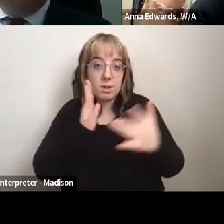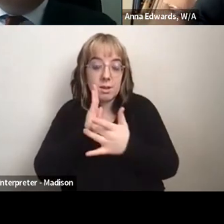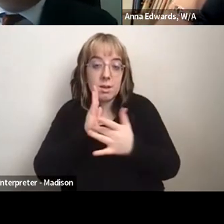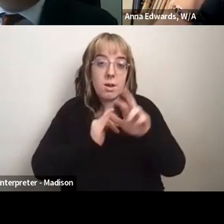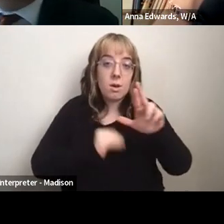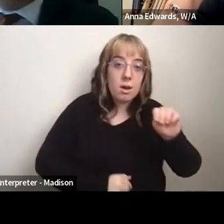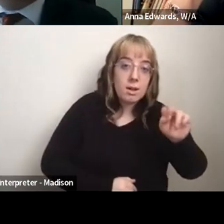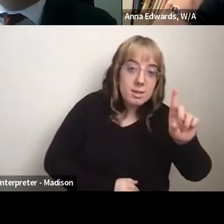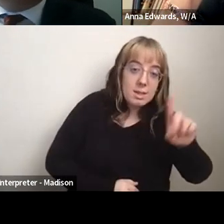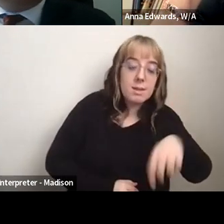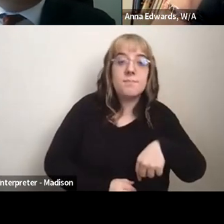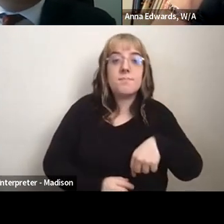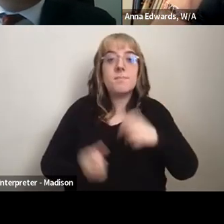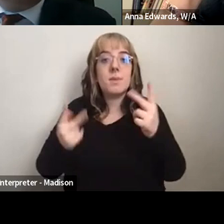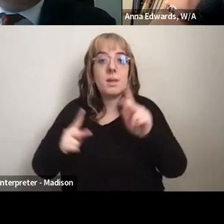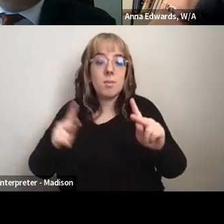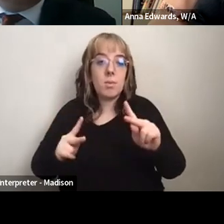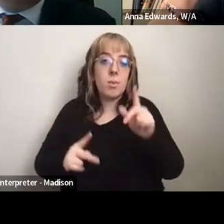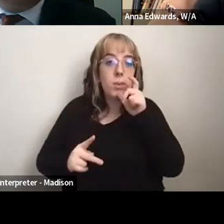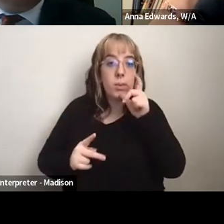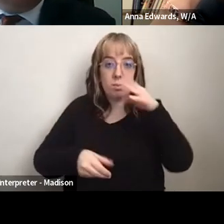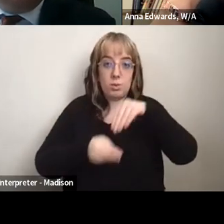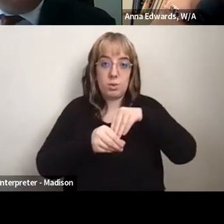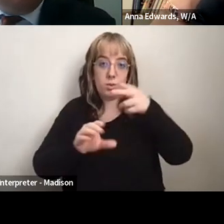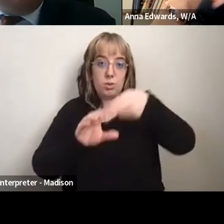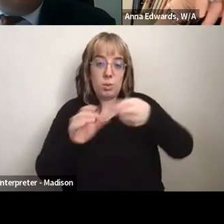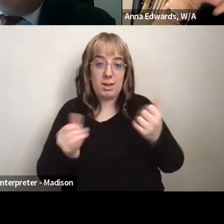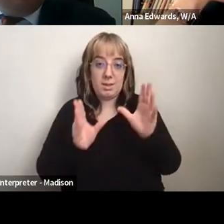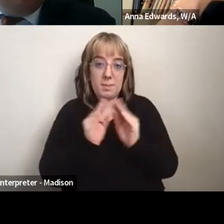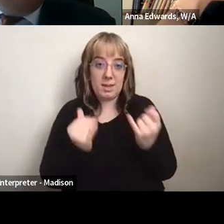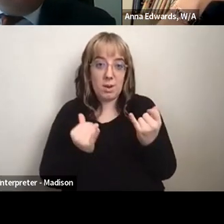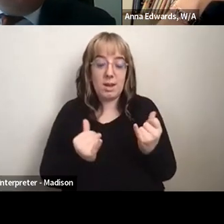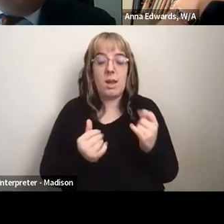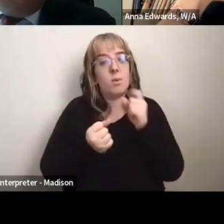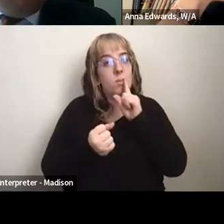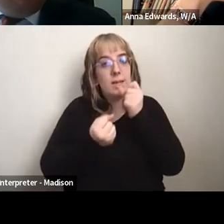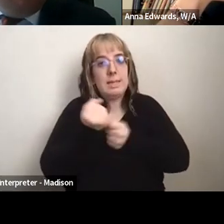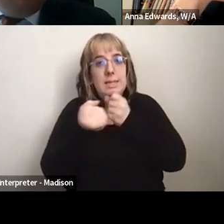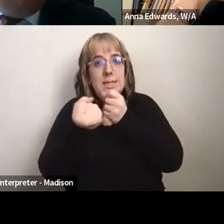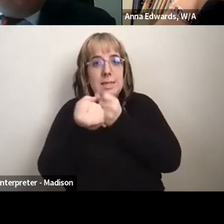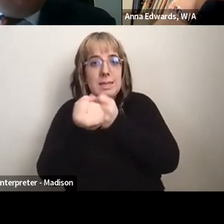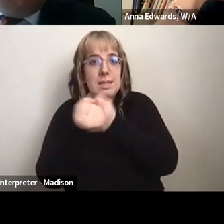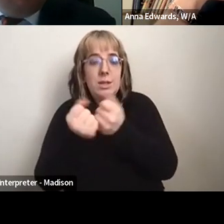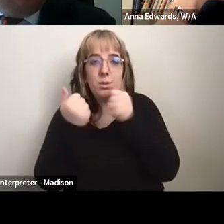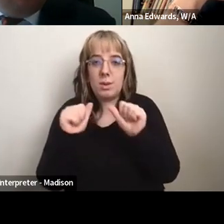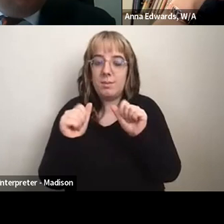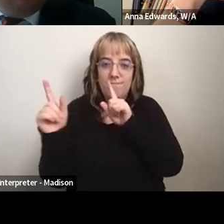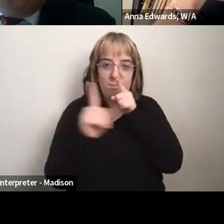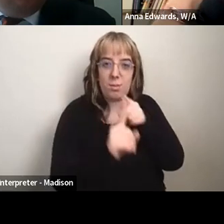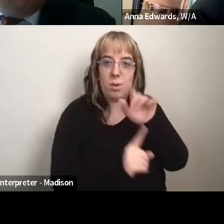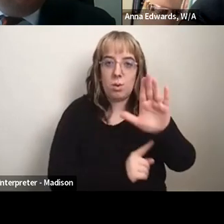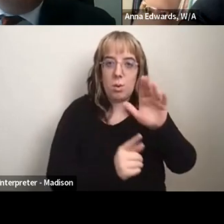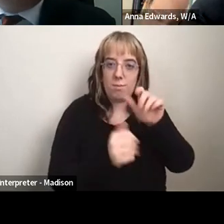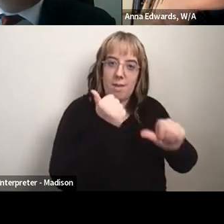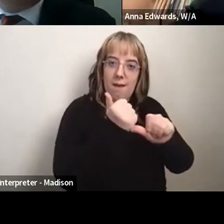lot of folks I think that are on the line today have been working on that and advocating for that. Back to your point about advocacy, Sophia,